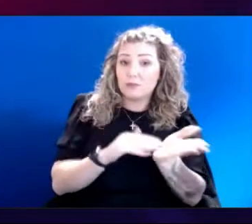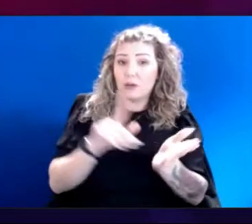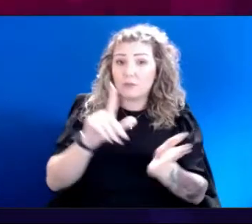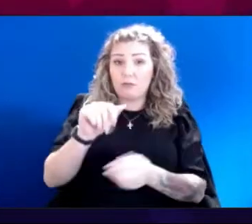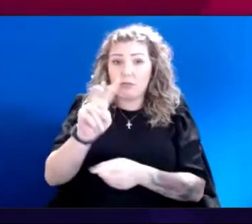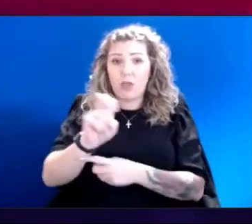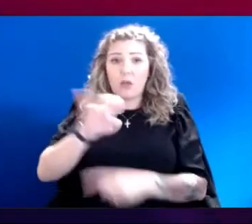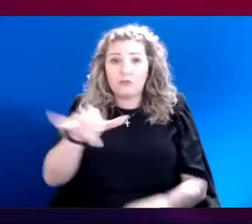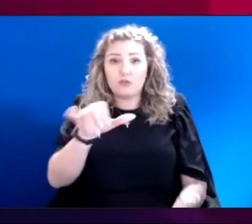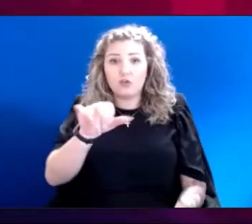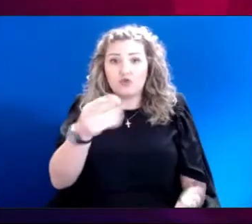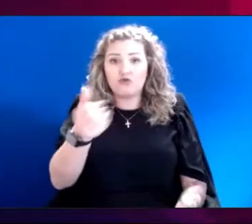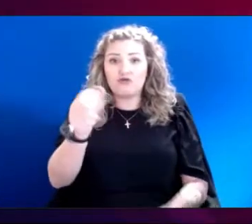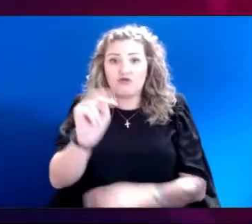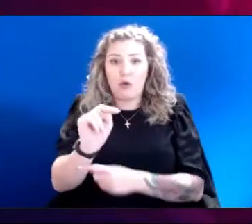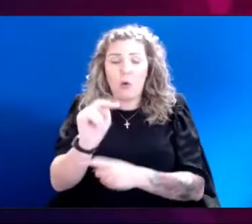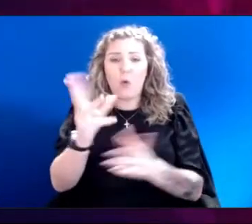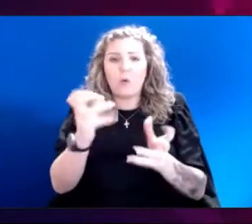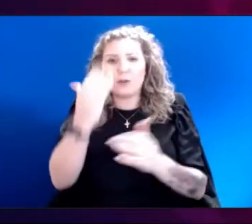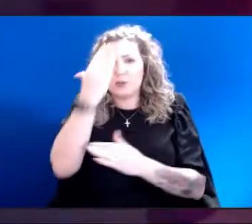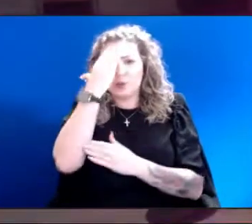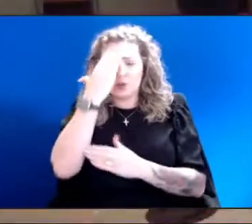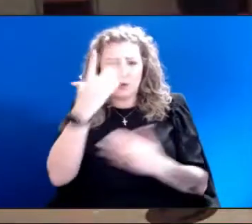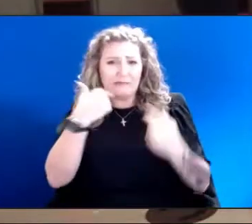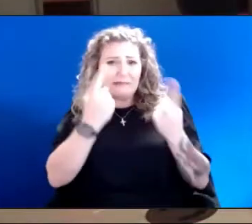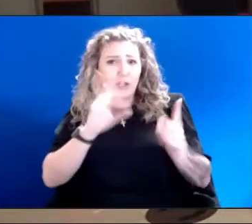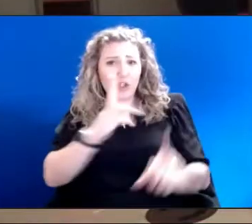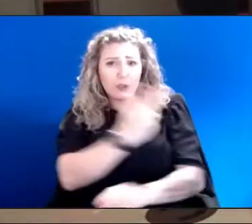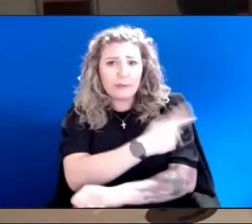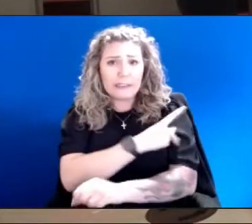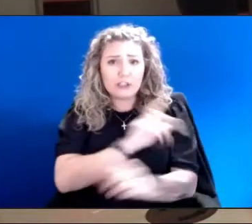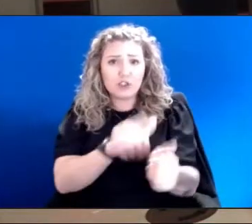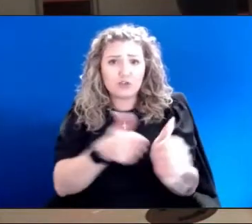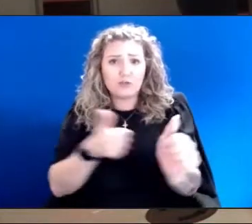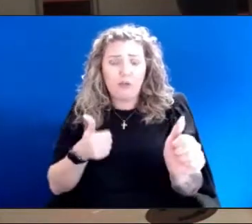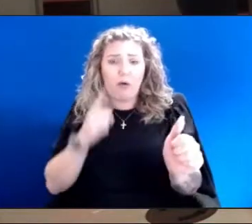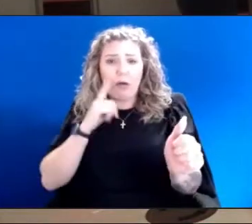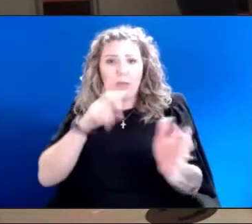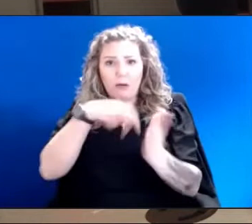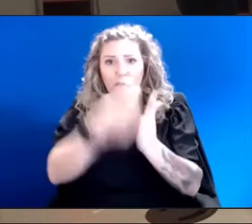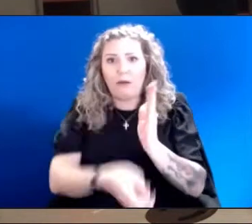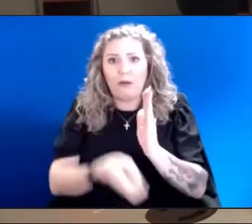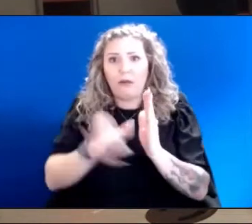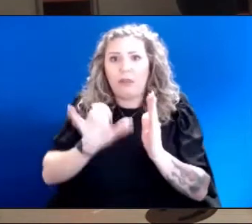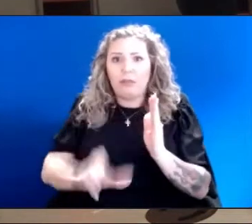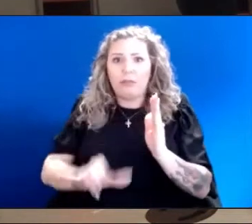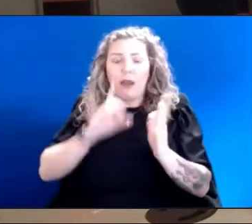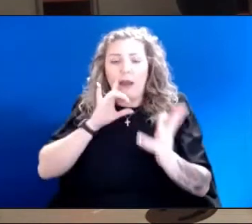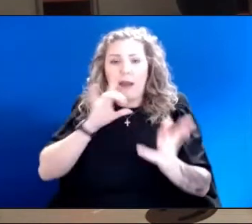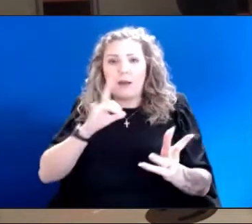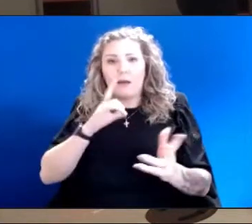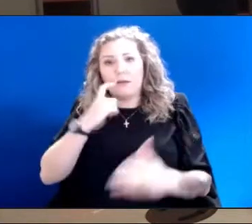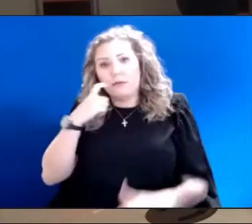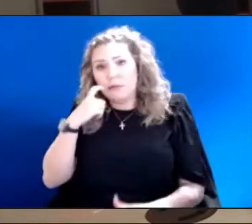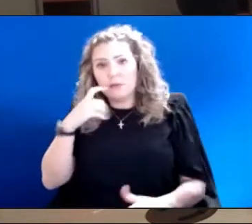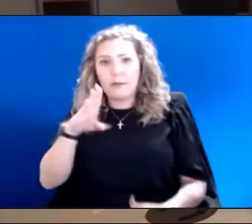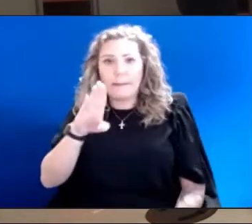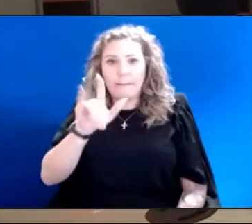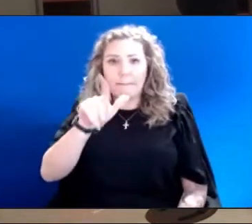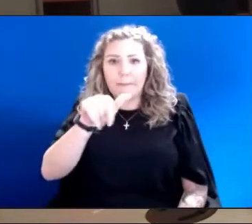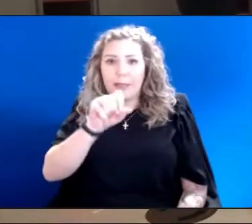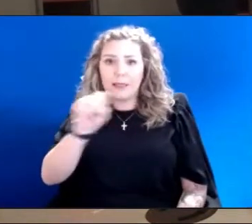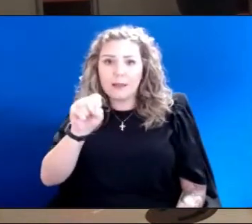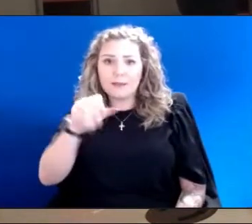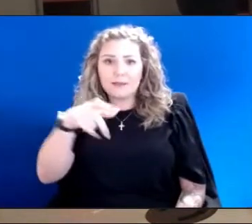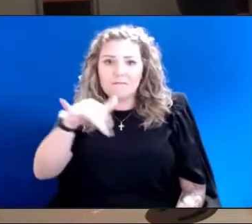to know, what do you tell your patients then to avoid falling into the Bliss Point trap? I think it's